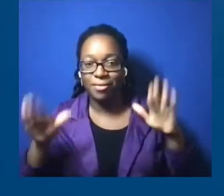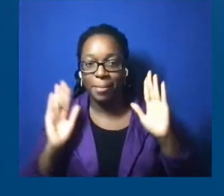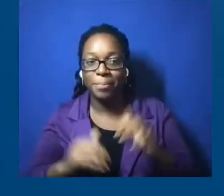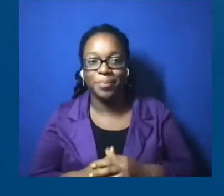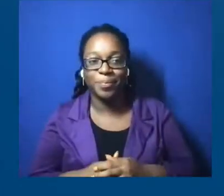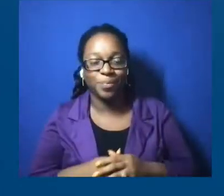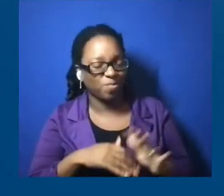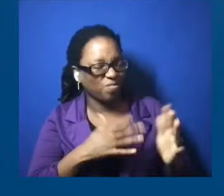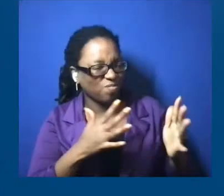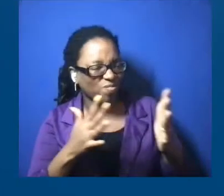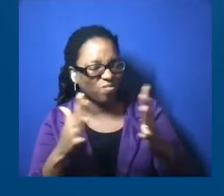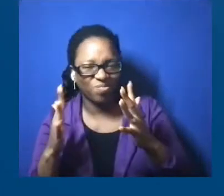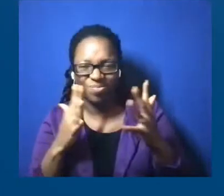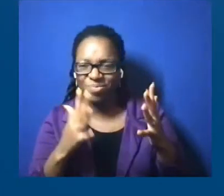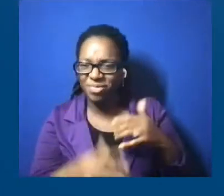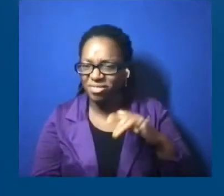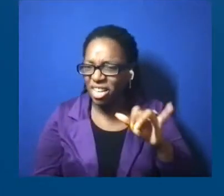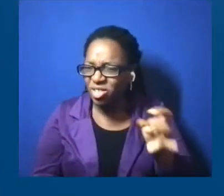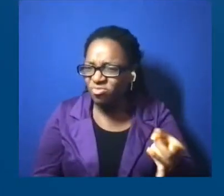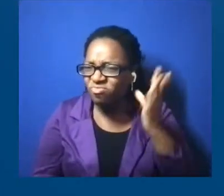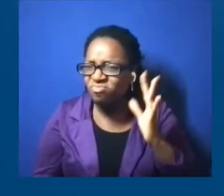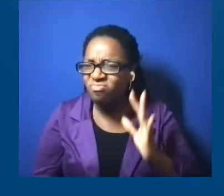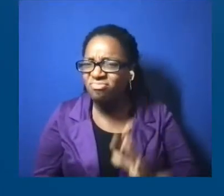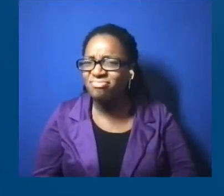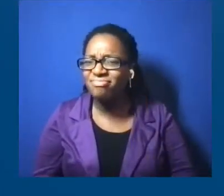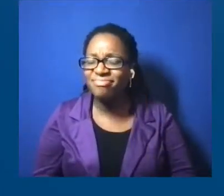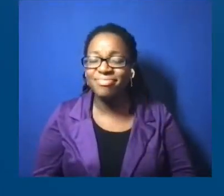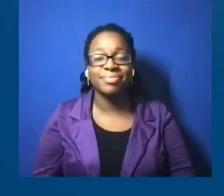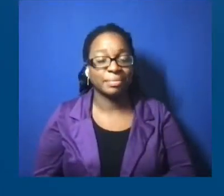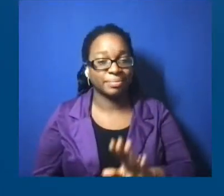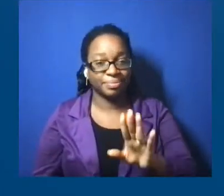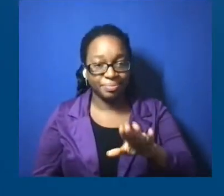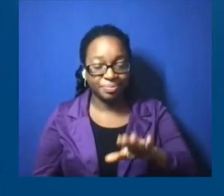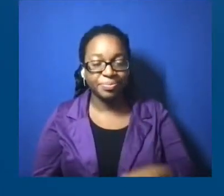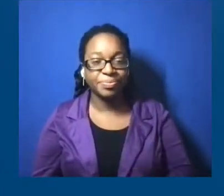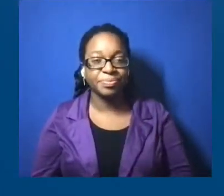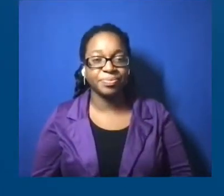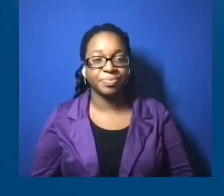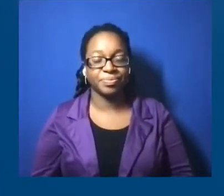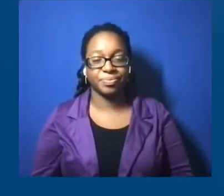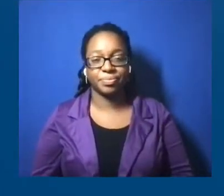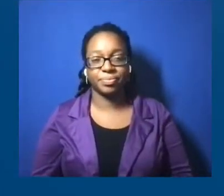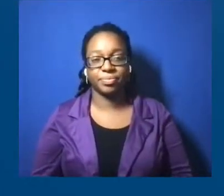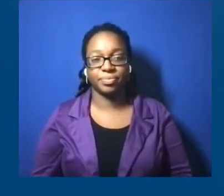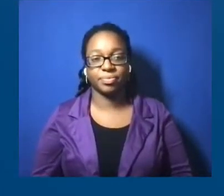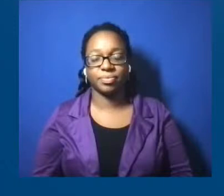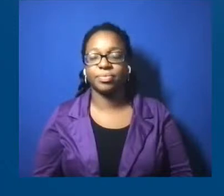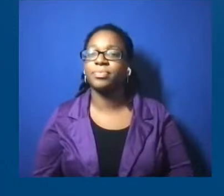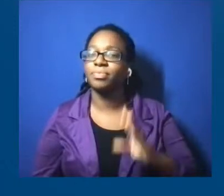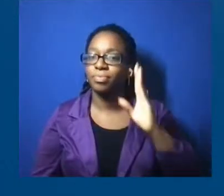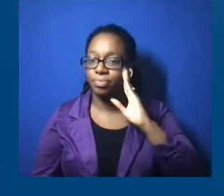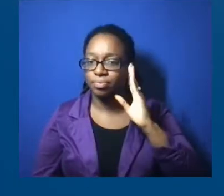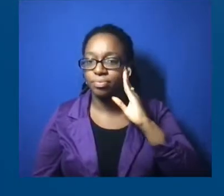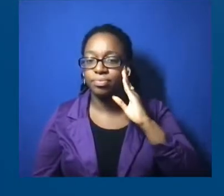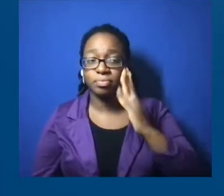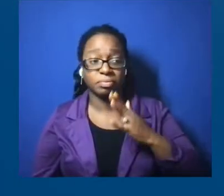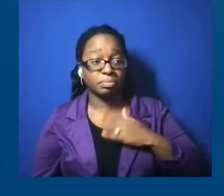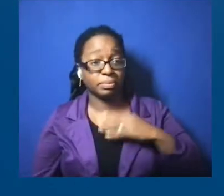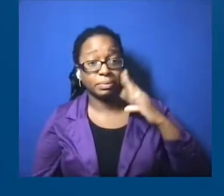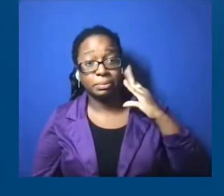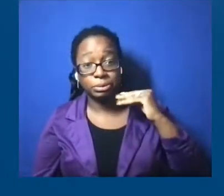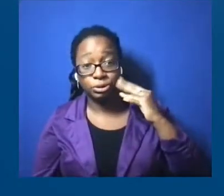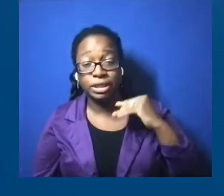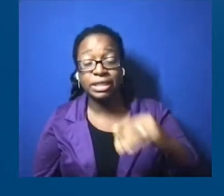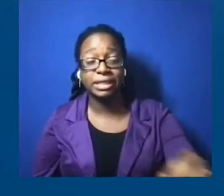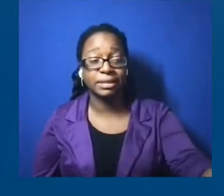It's outrageous. And by the way, I know from experience, in